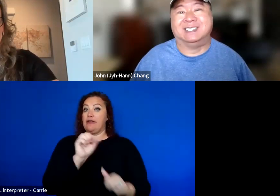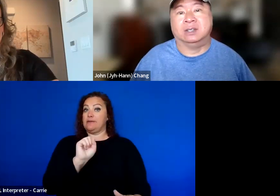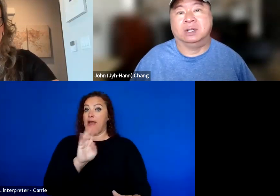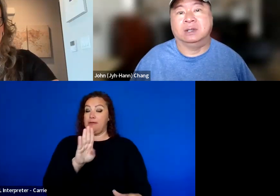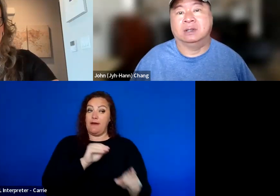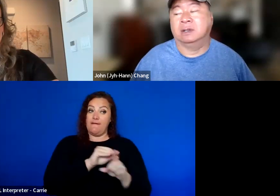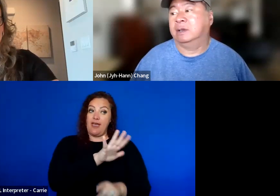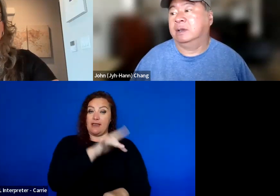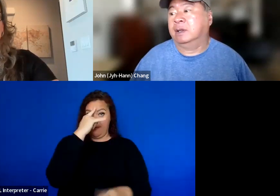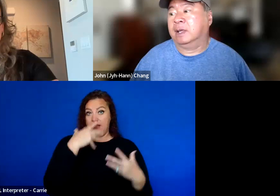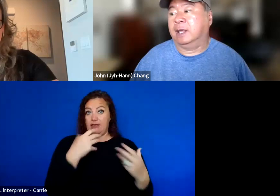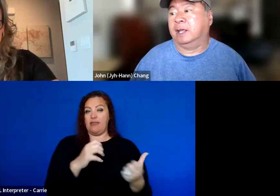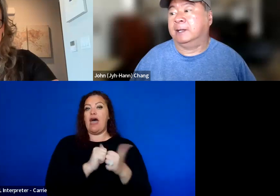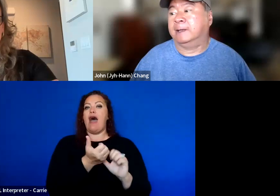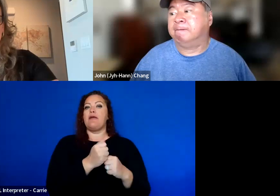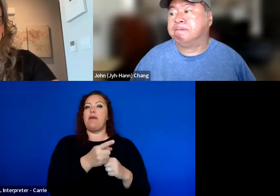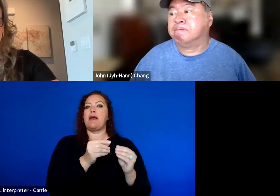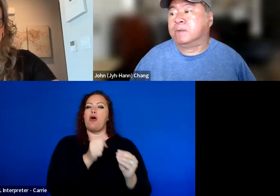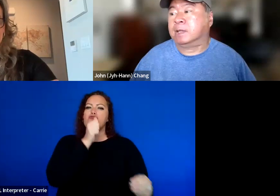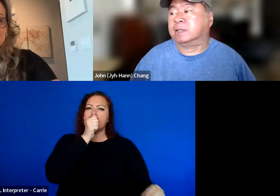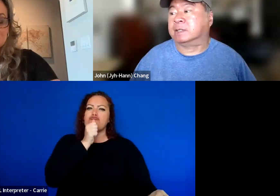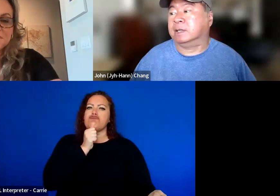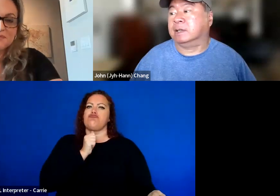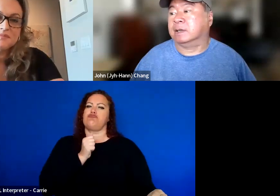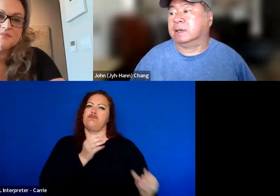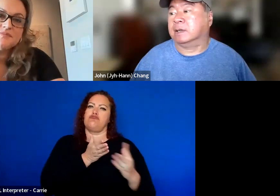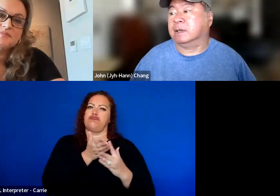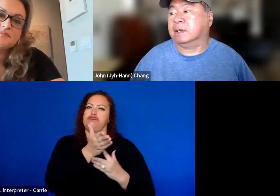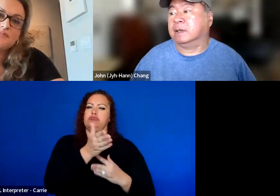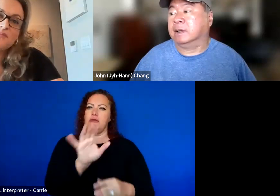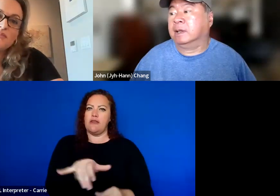more resilient? And let's see.